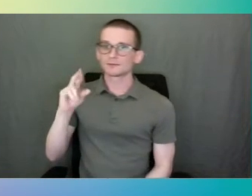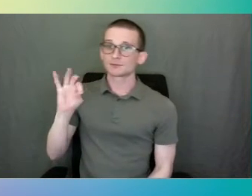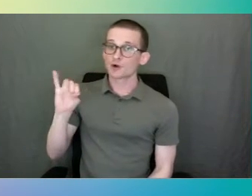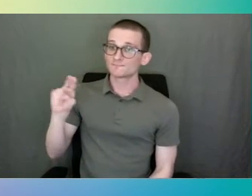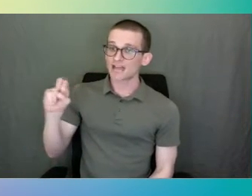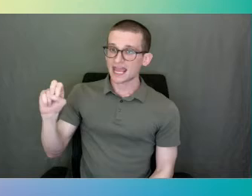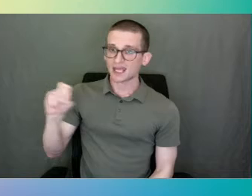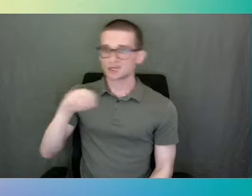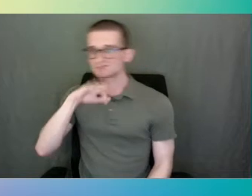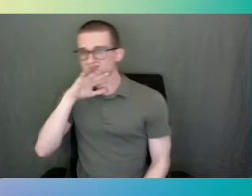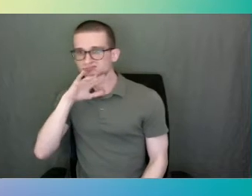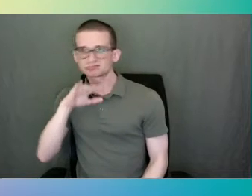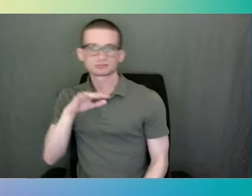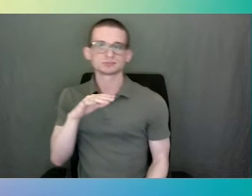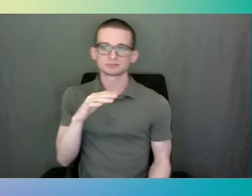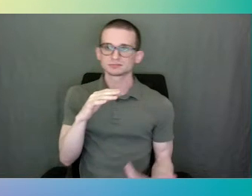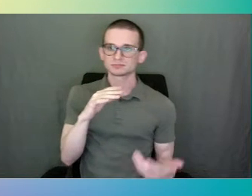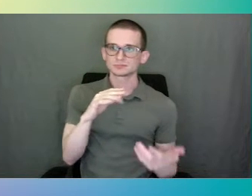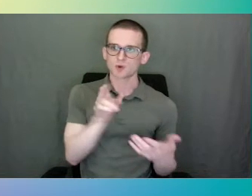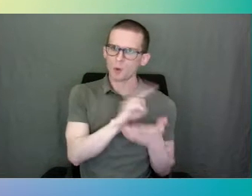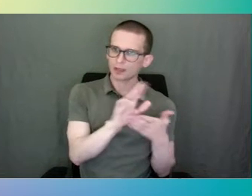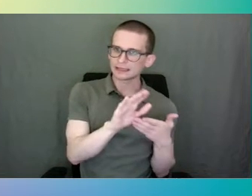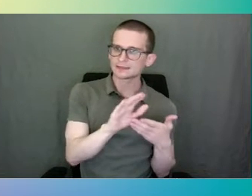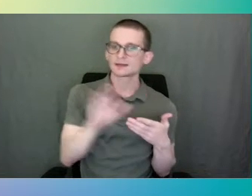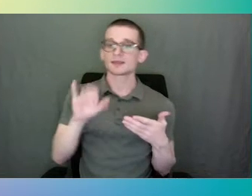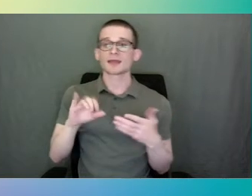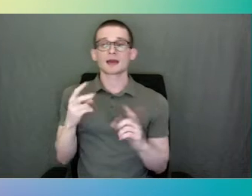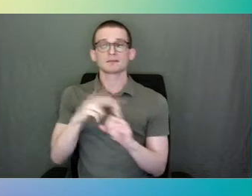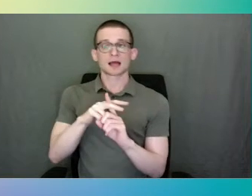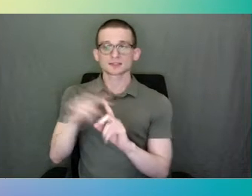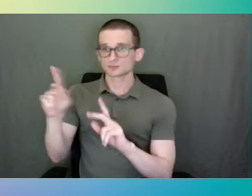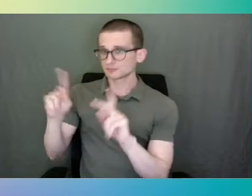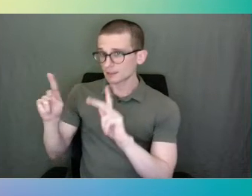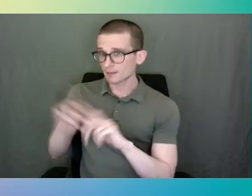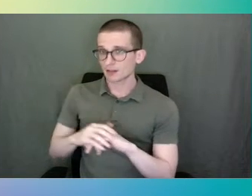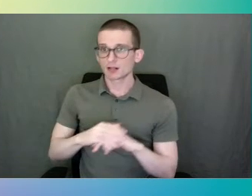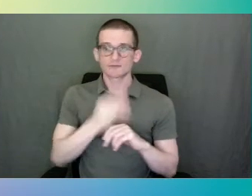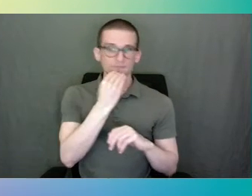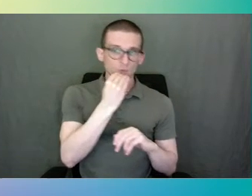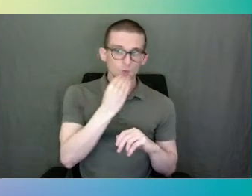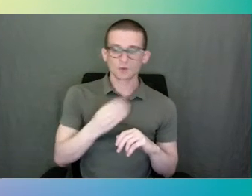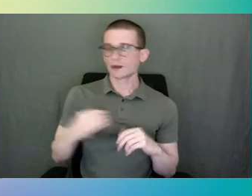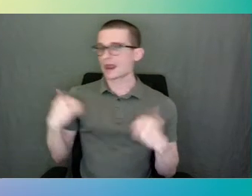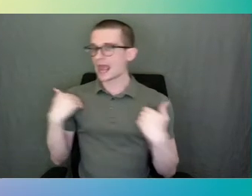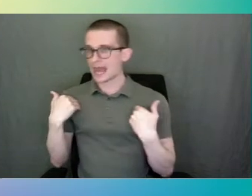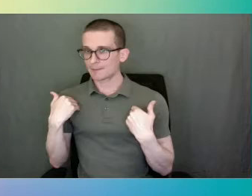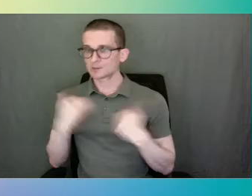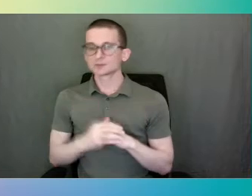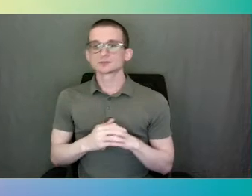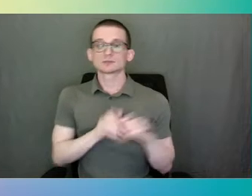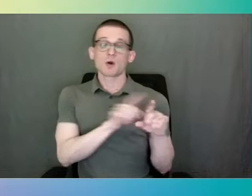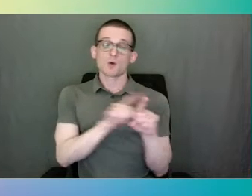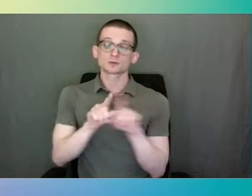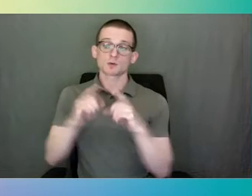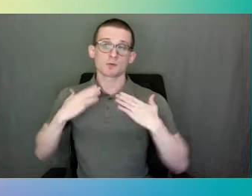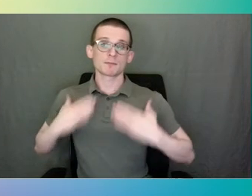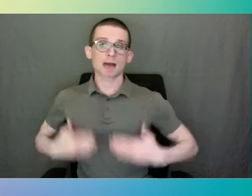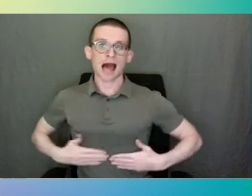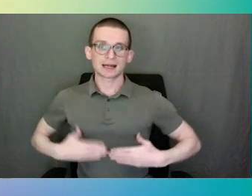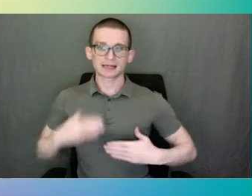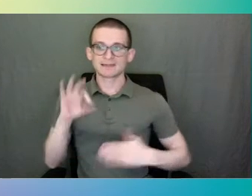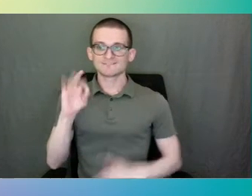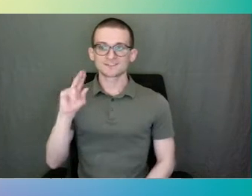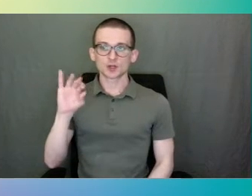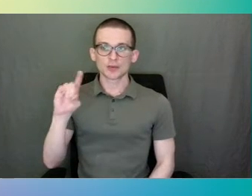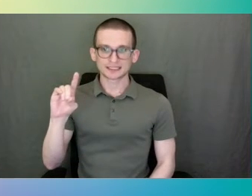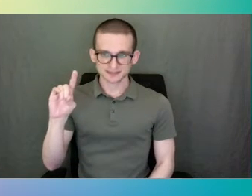this applies to people, food, animals, but it also applies to body fluids. Body